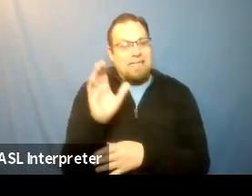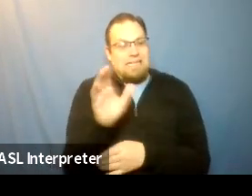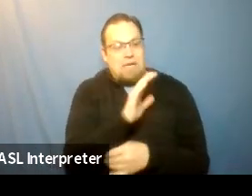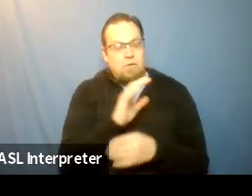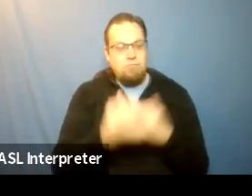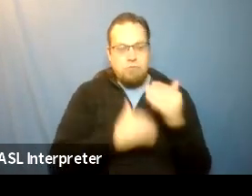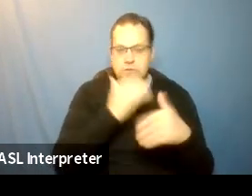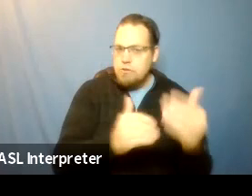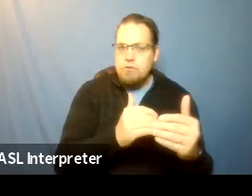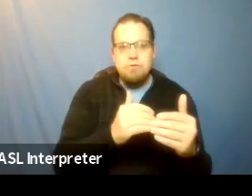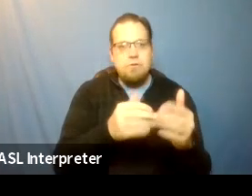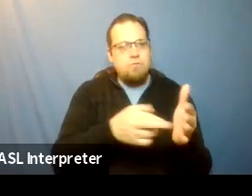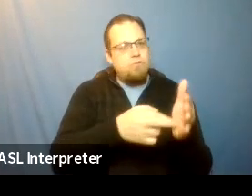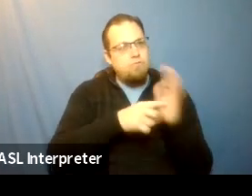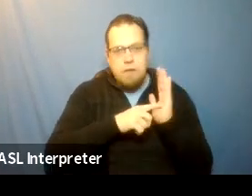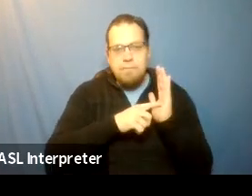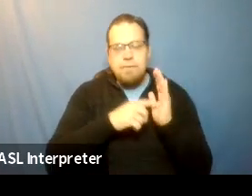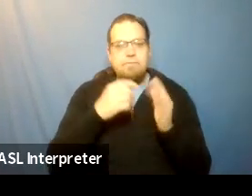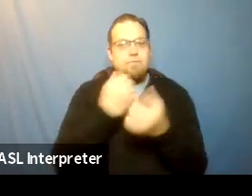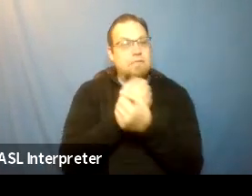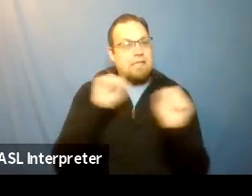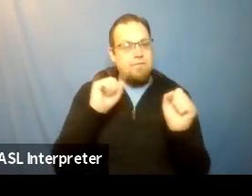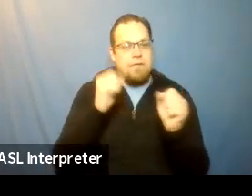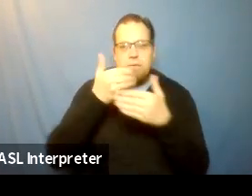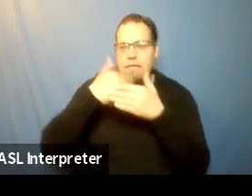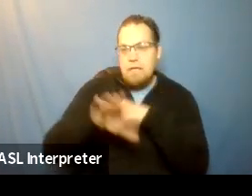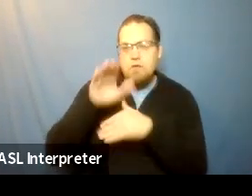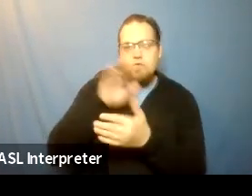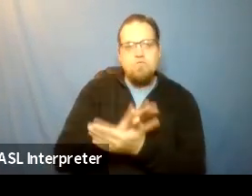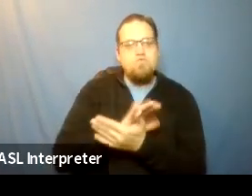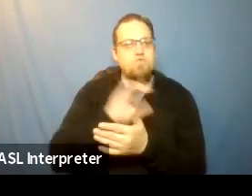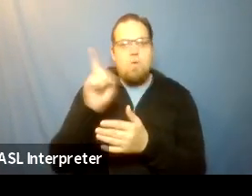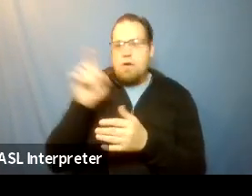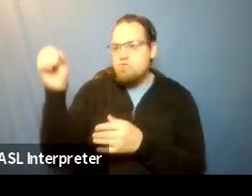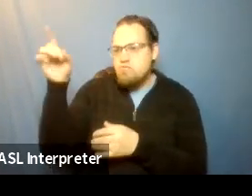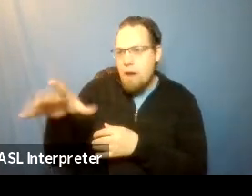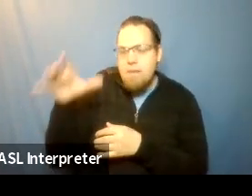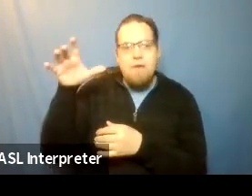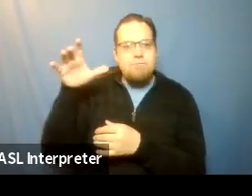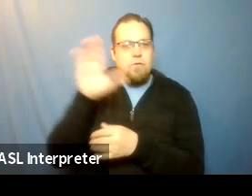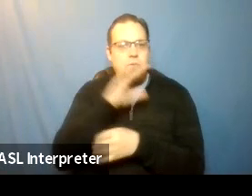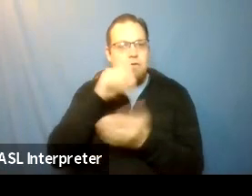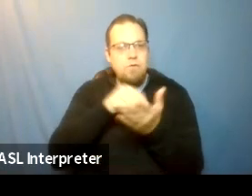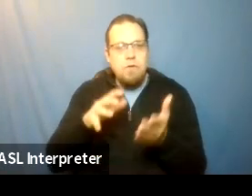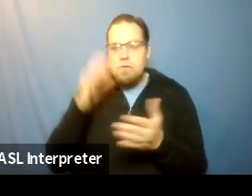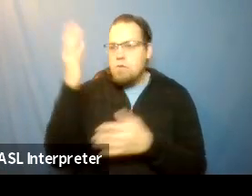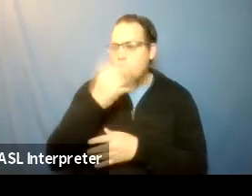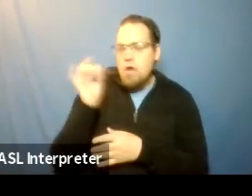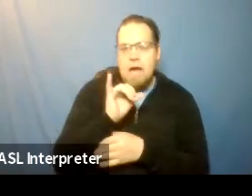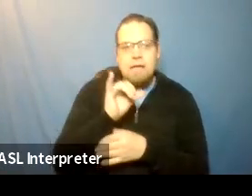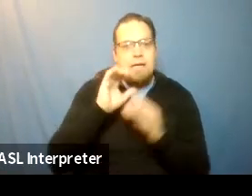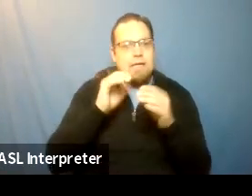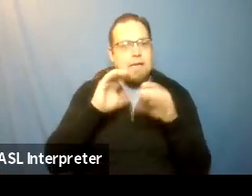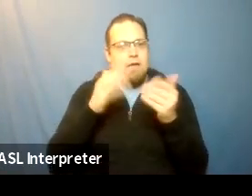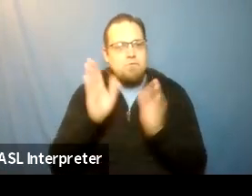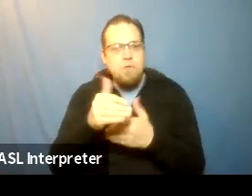protocols regarding safety and how to enter the school and where to drop students off and what it's going to look like in classrooms and hallways,